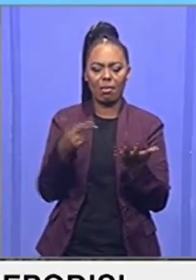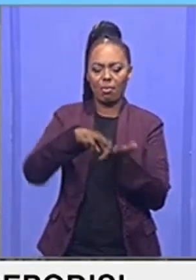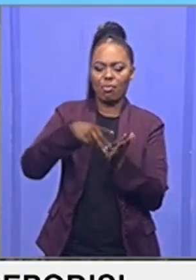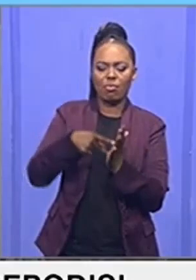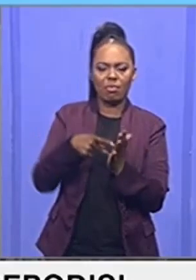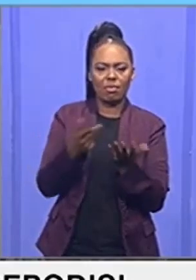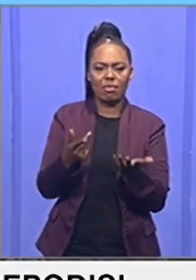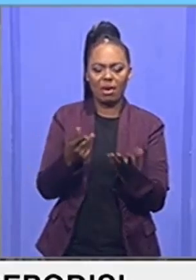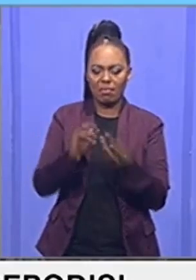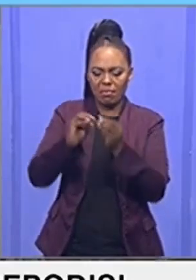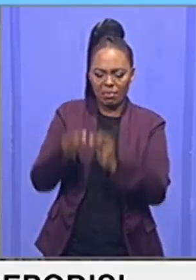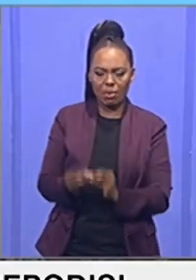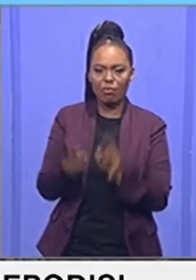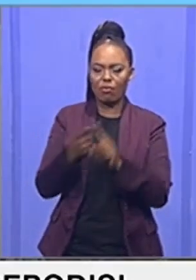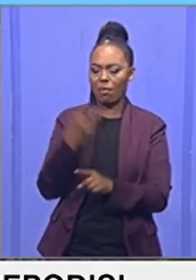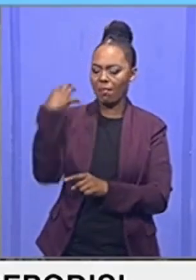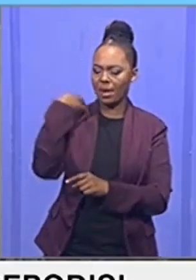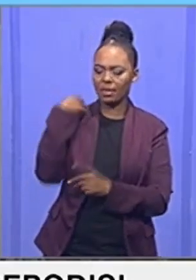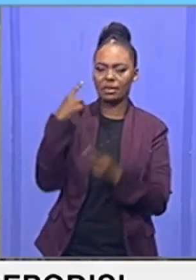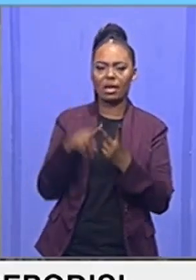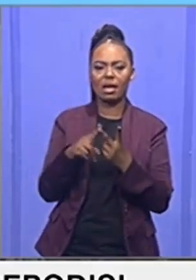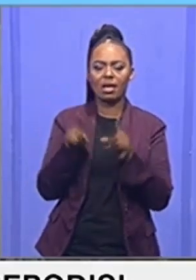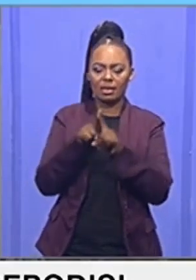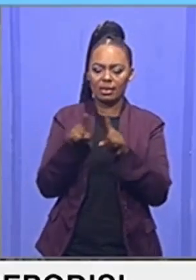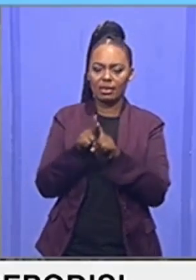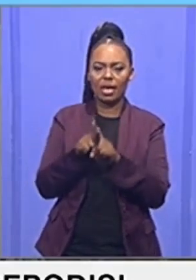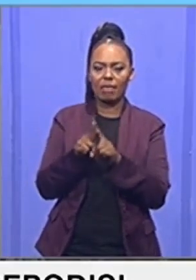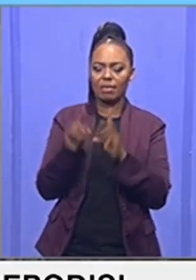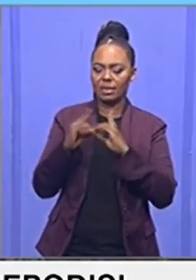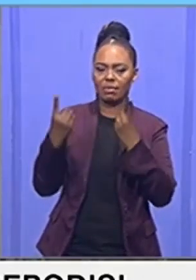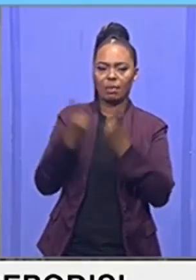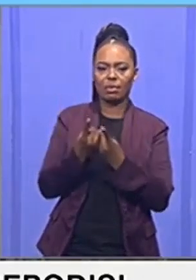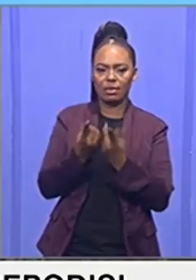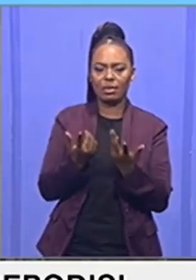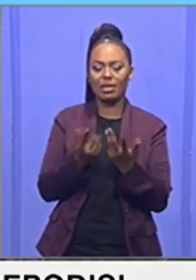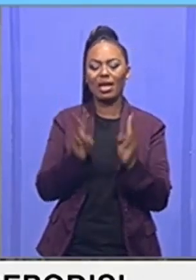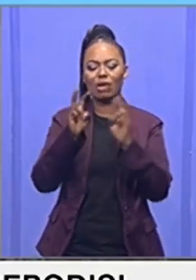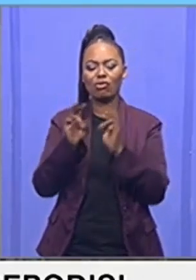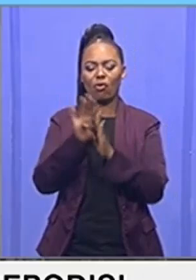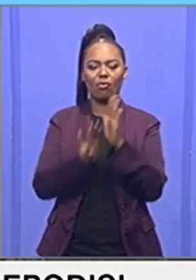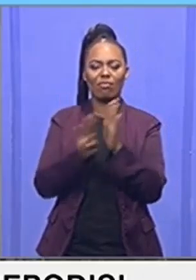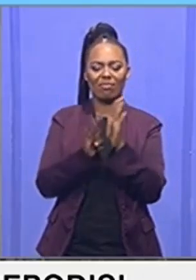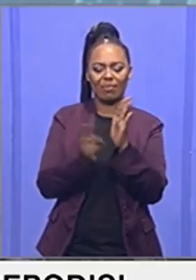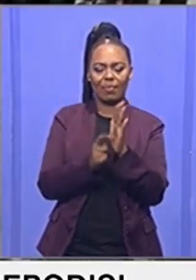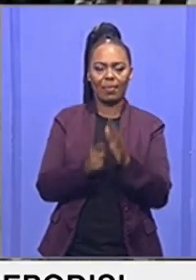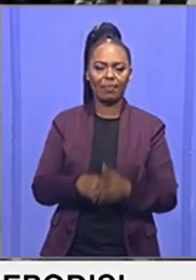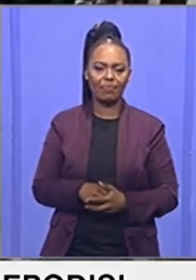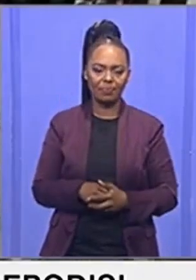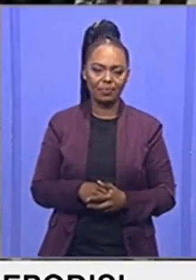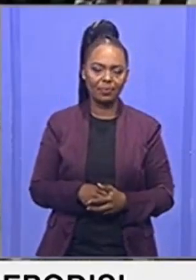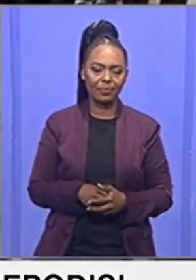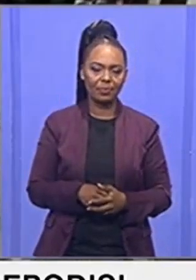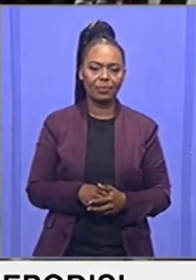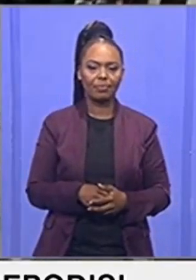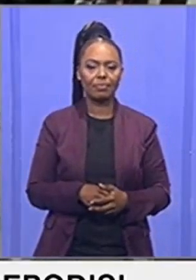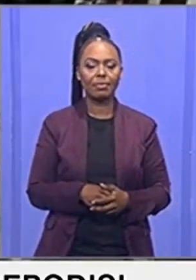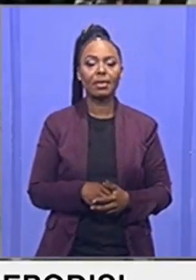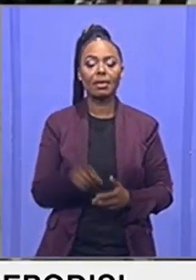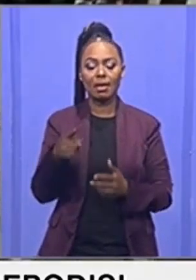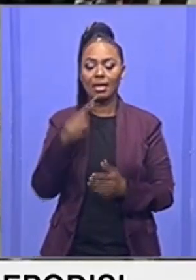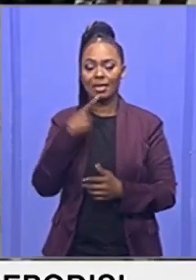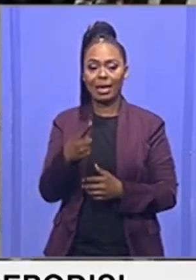ourselves as a ministry and as a department we want to do with this piece of legislation. Tshwetso ya go tswelela ka